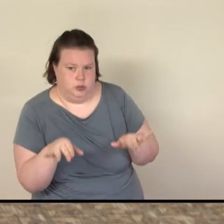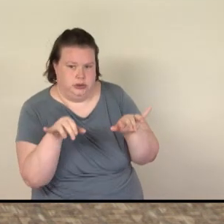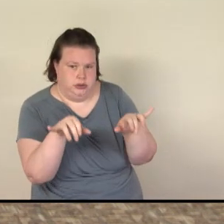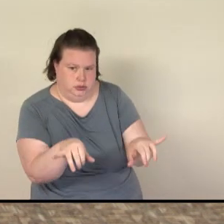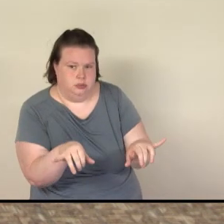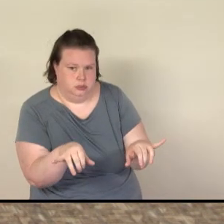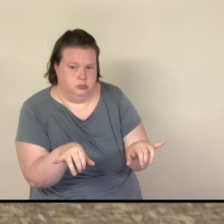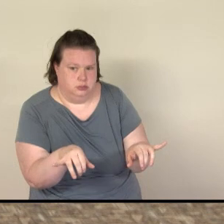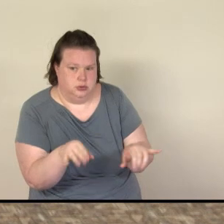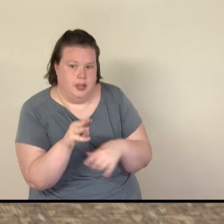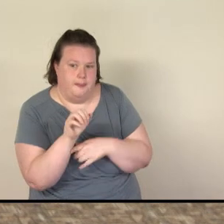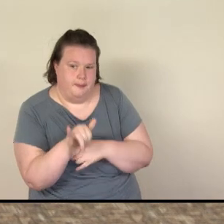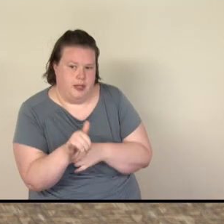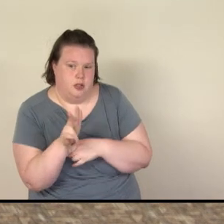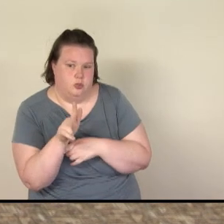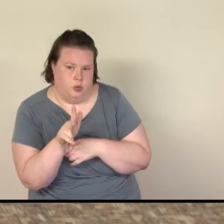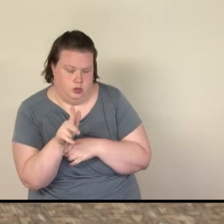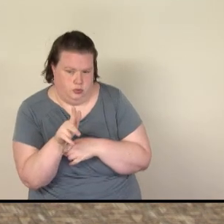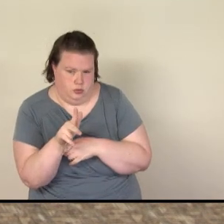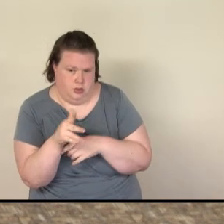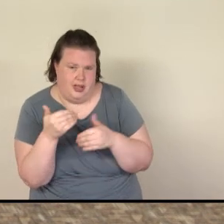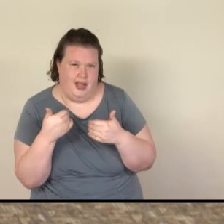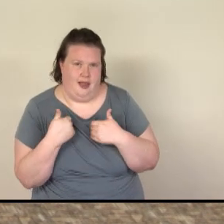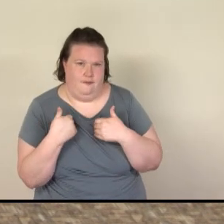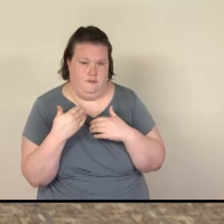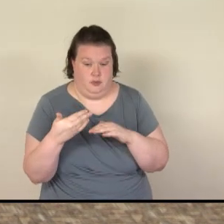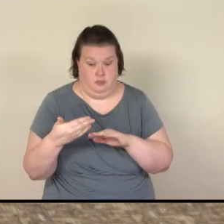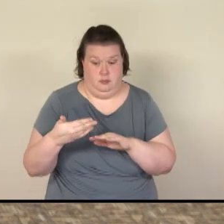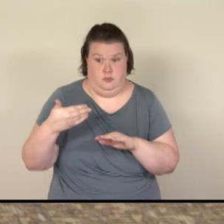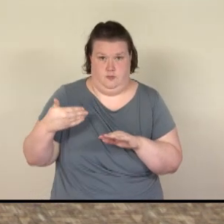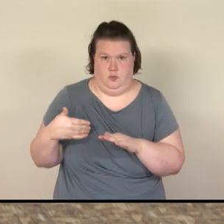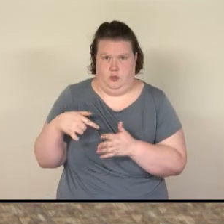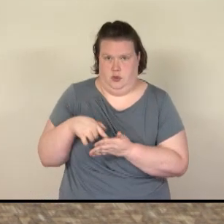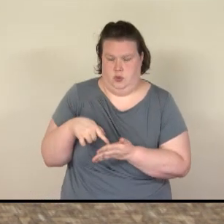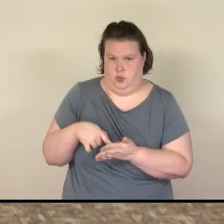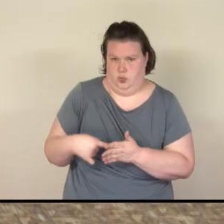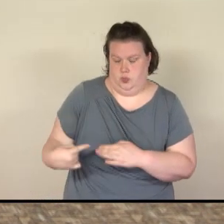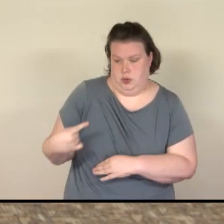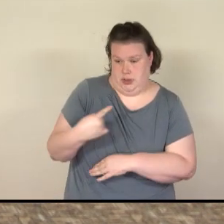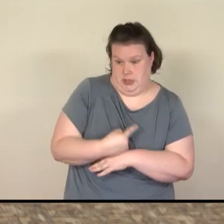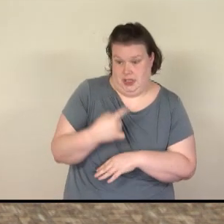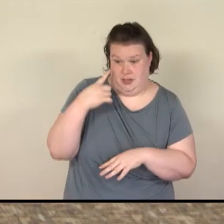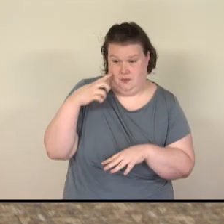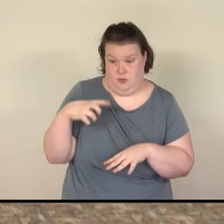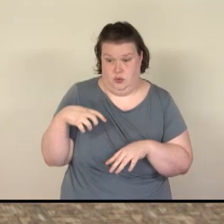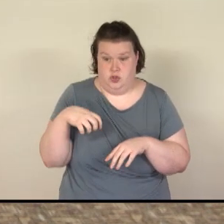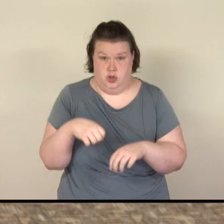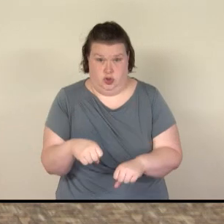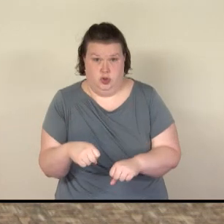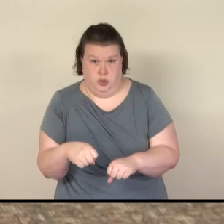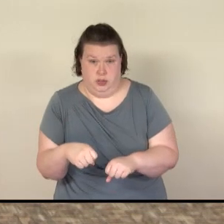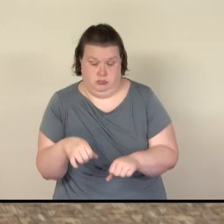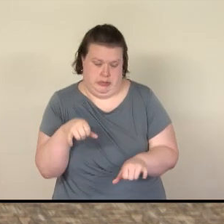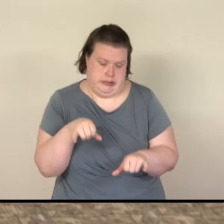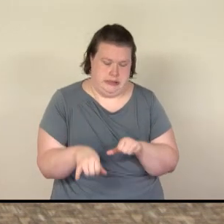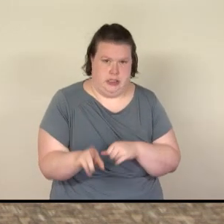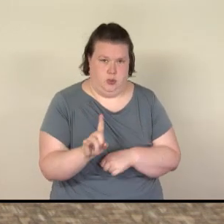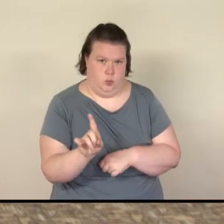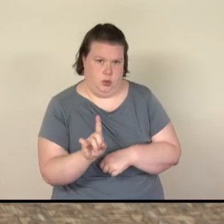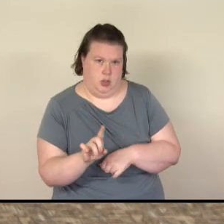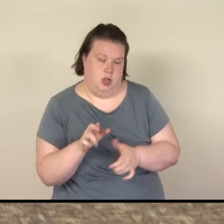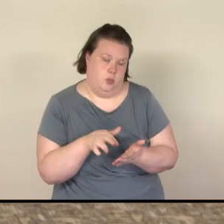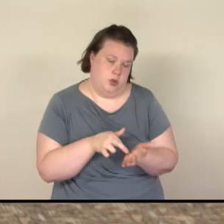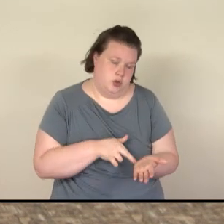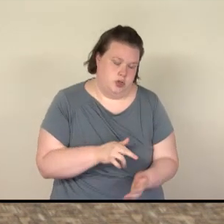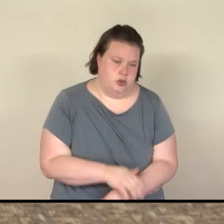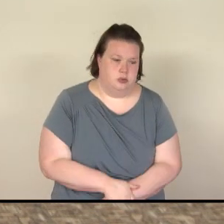it is May 23rd, but there's also some earlier deadlines that Monica has related to just securing that housing and your